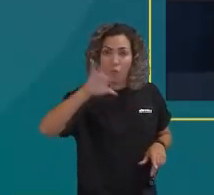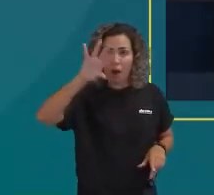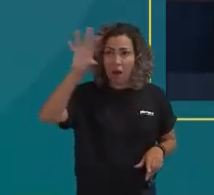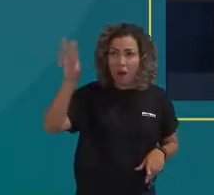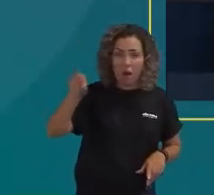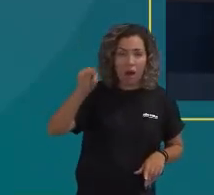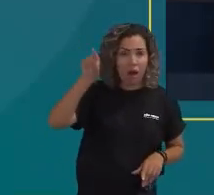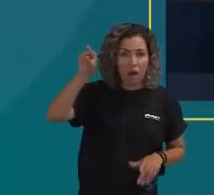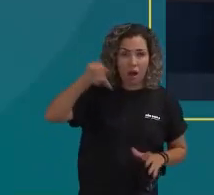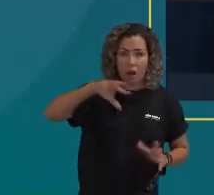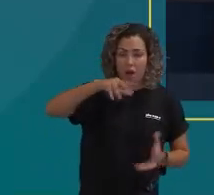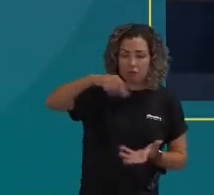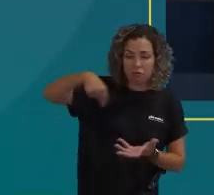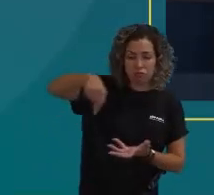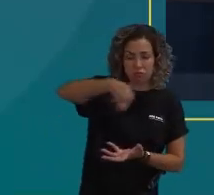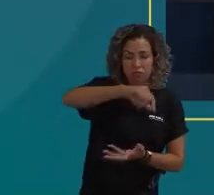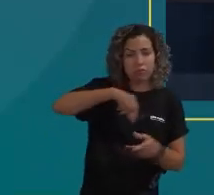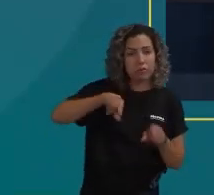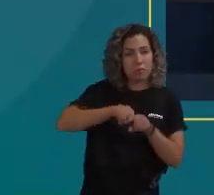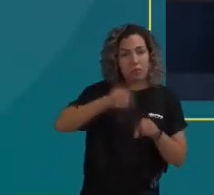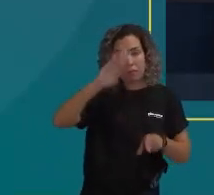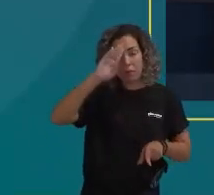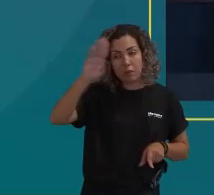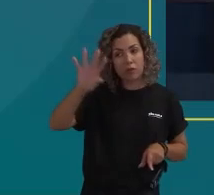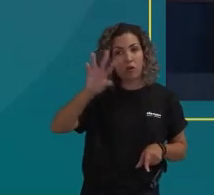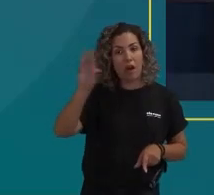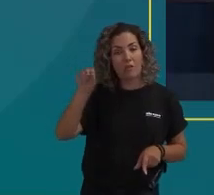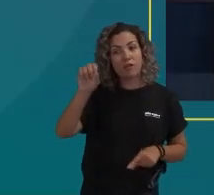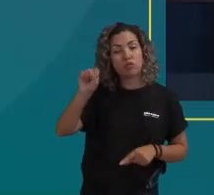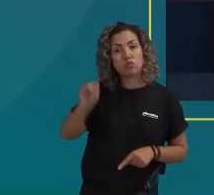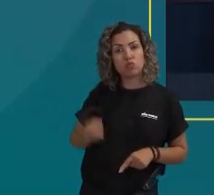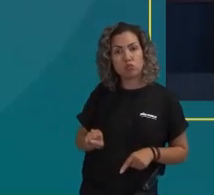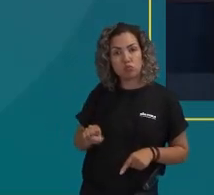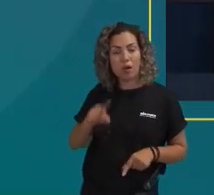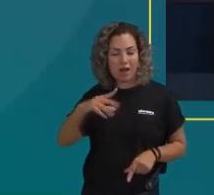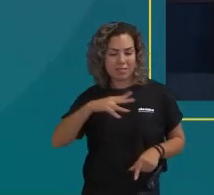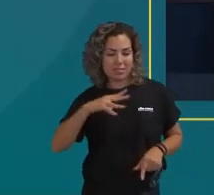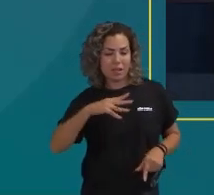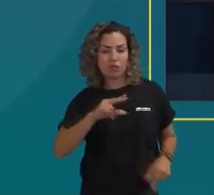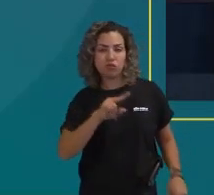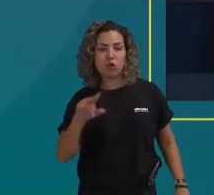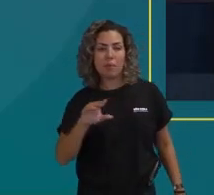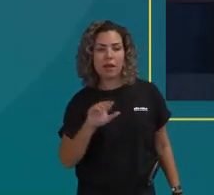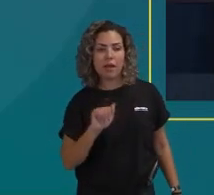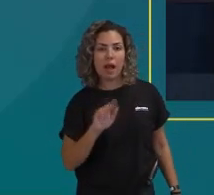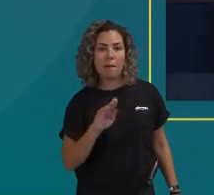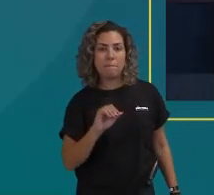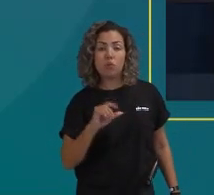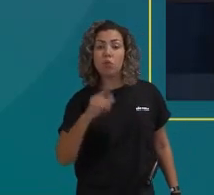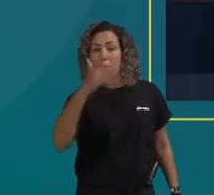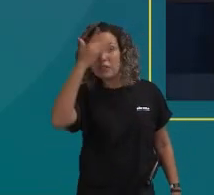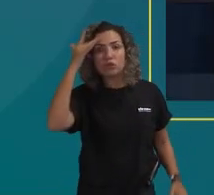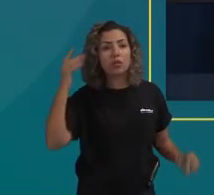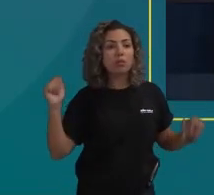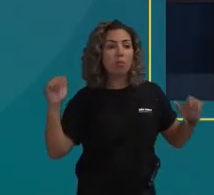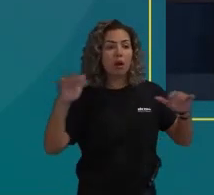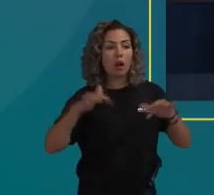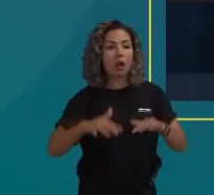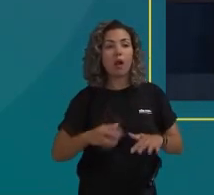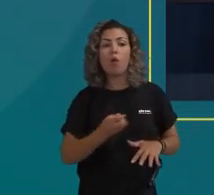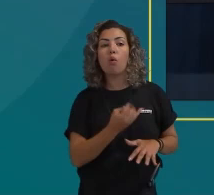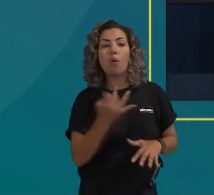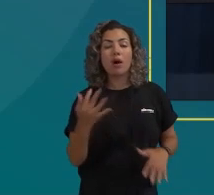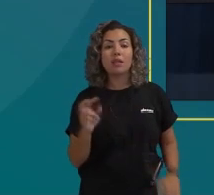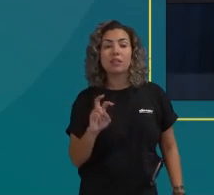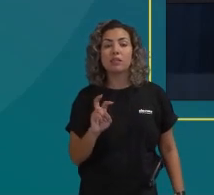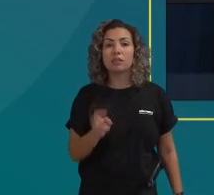Africa. So basically, Cape Town is a city of about 5 million people. And we are known to be one of